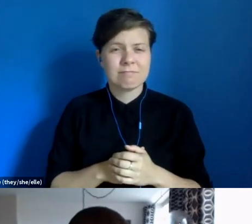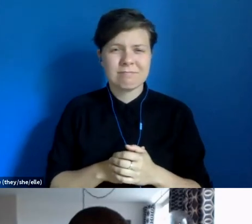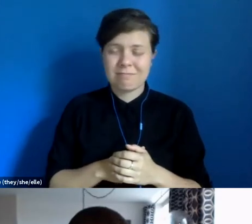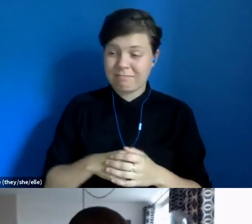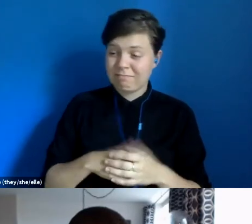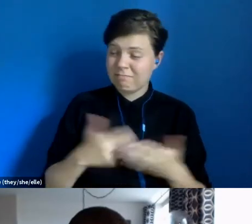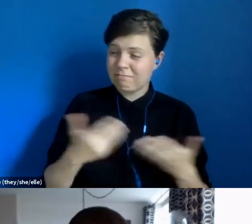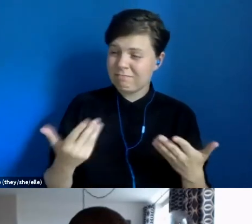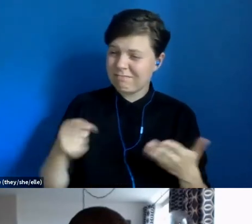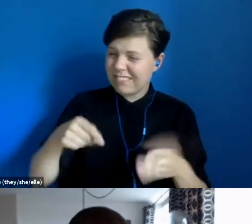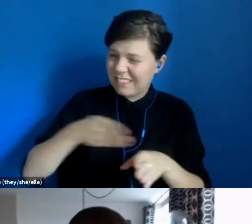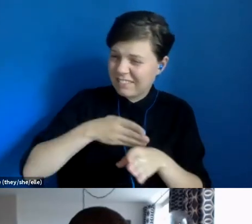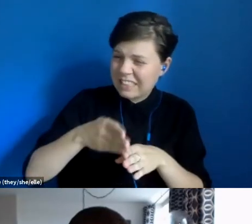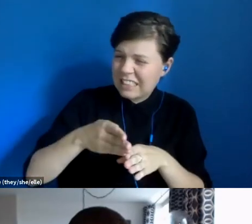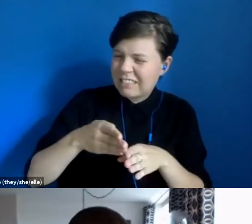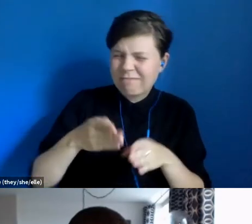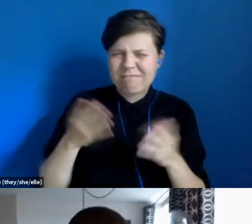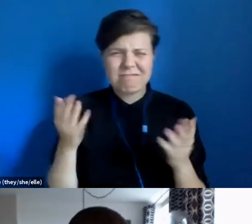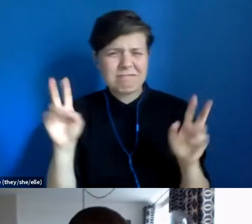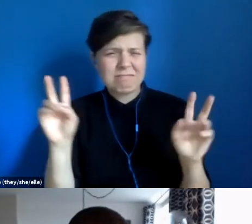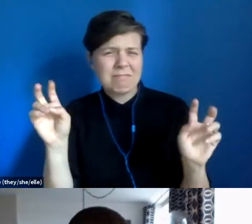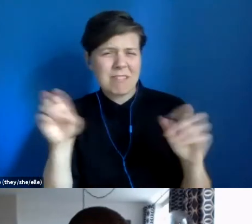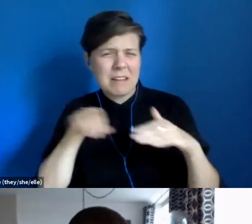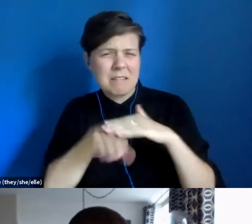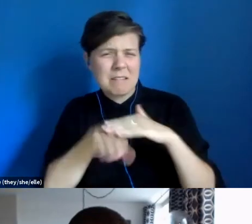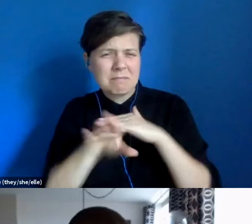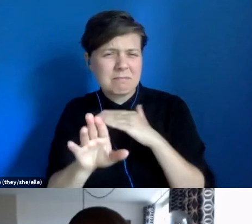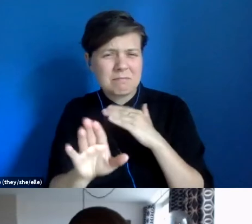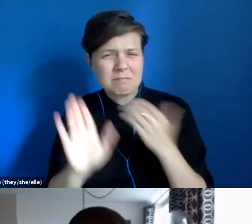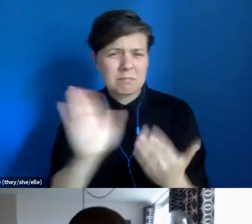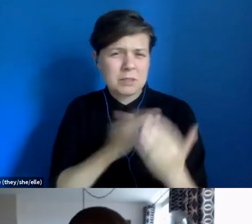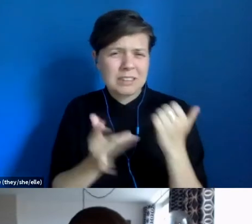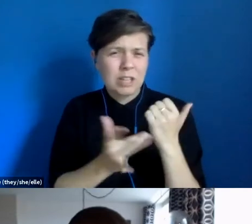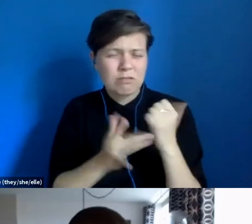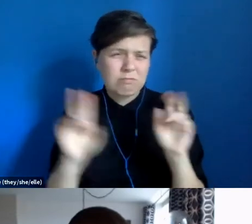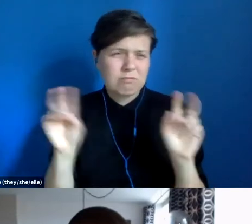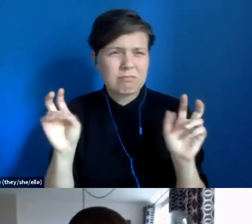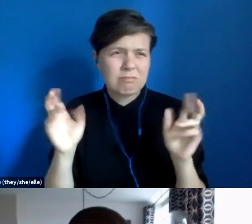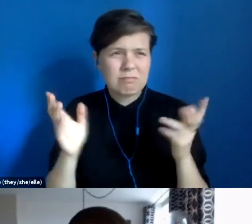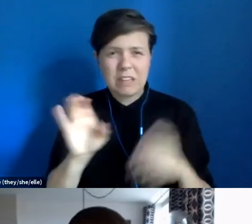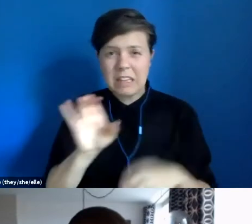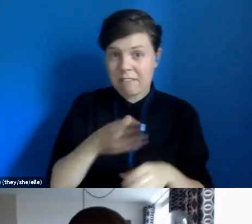of accessible music technology. It's something that I feel like I'm really just